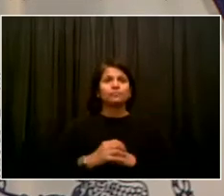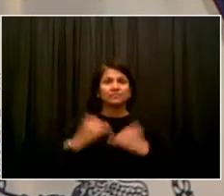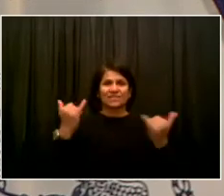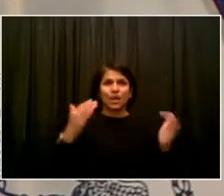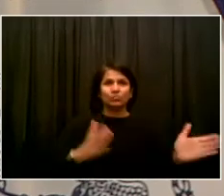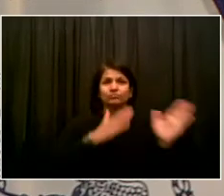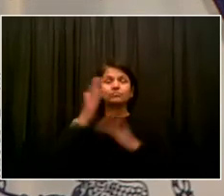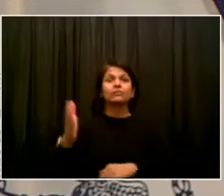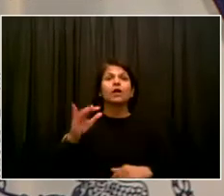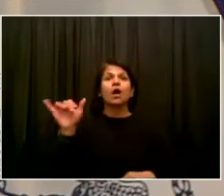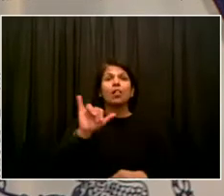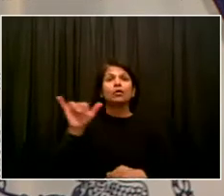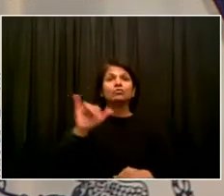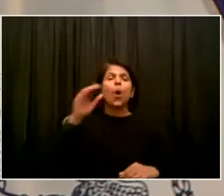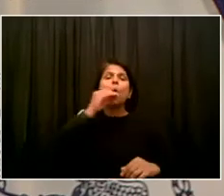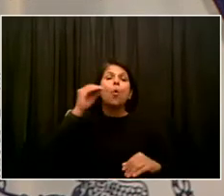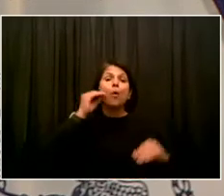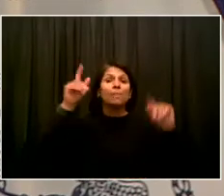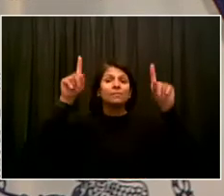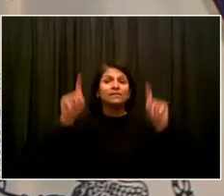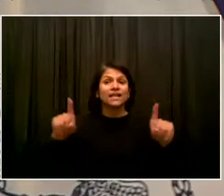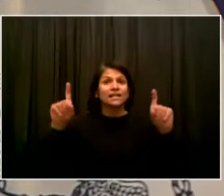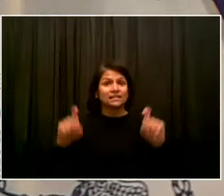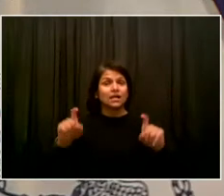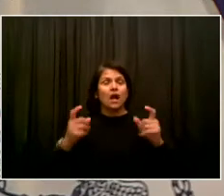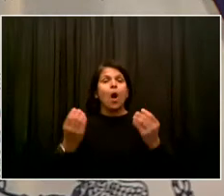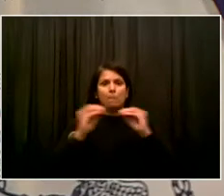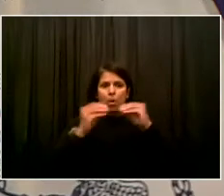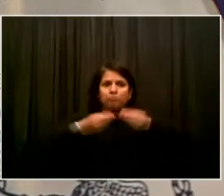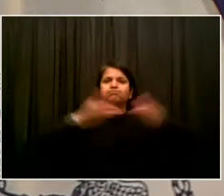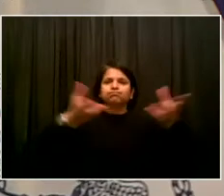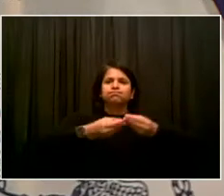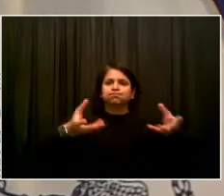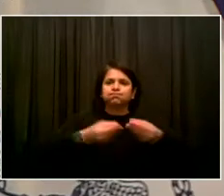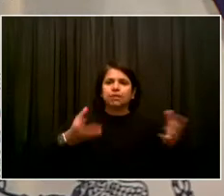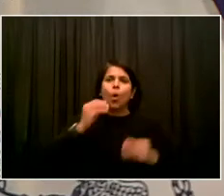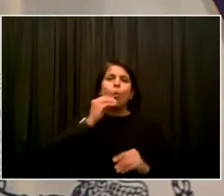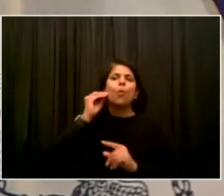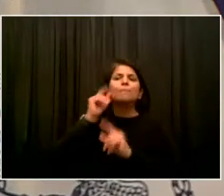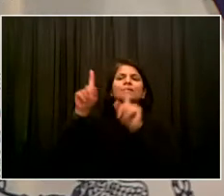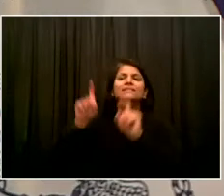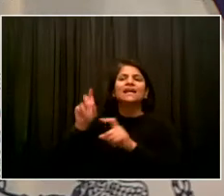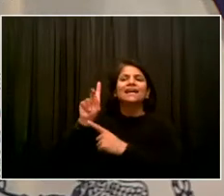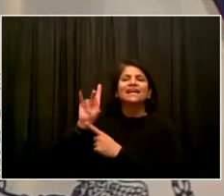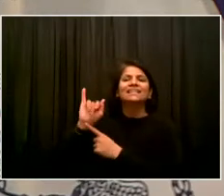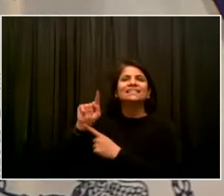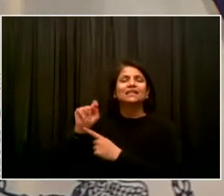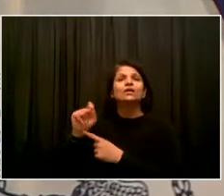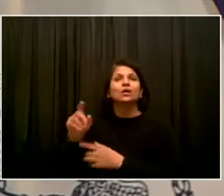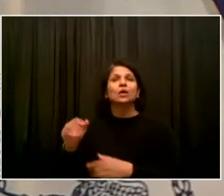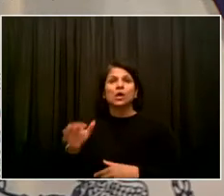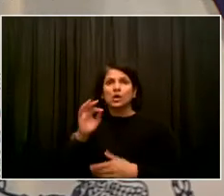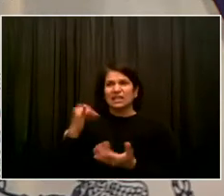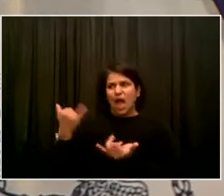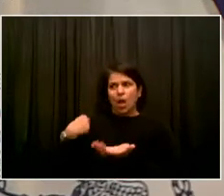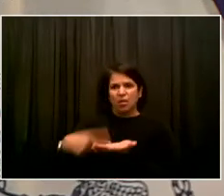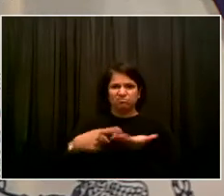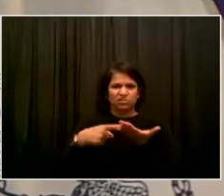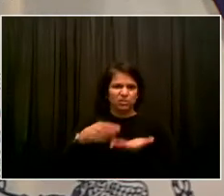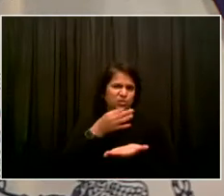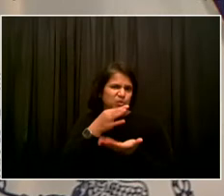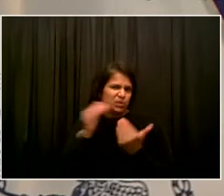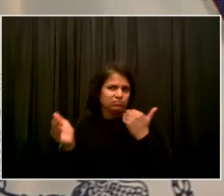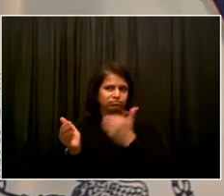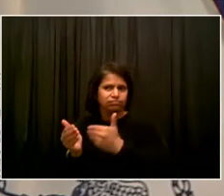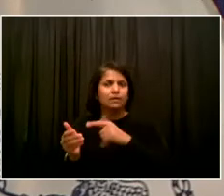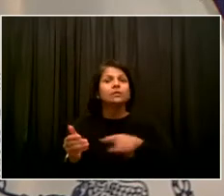want to give a thanks up front to Governor Hochul, because she announced a major infusion of test kits